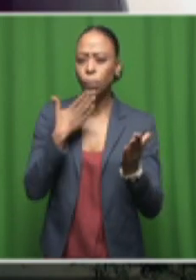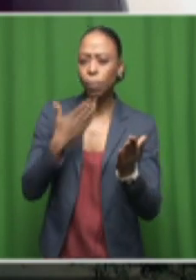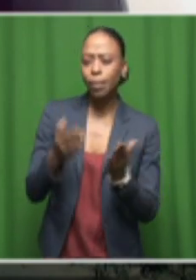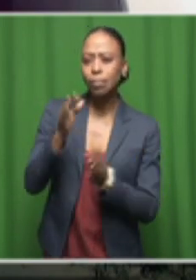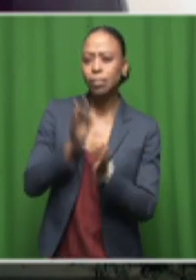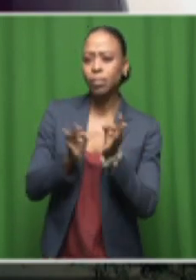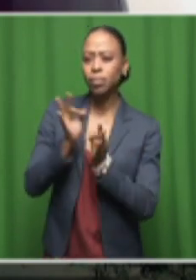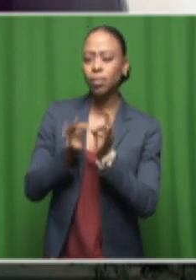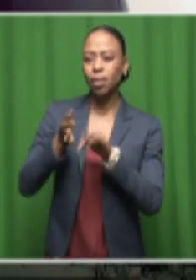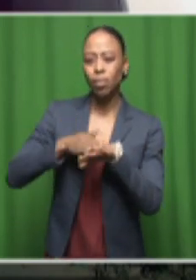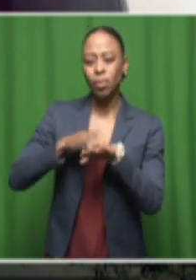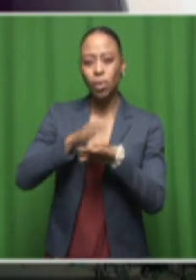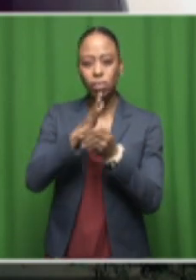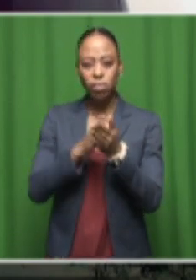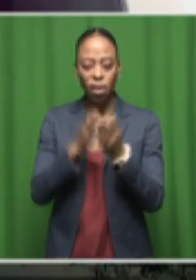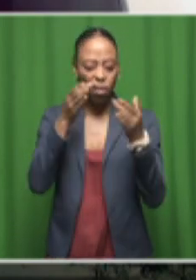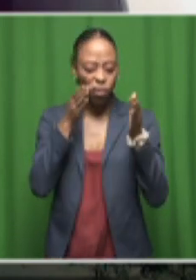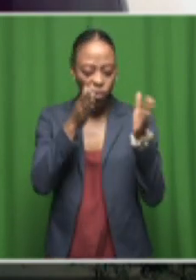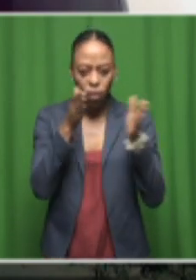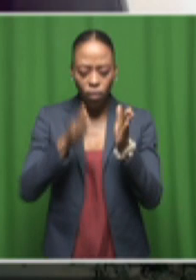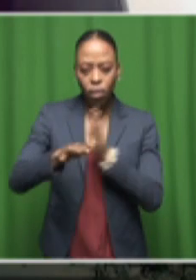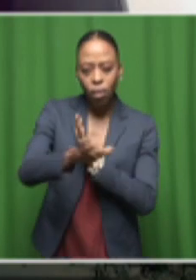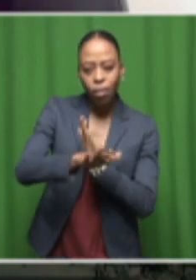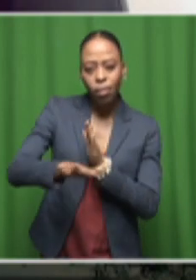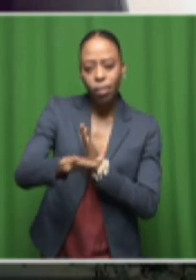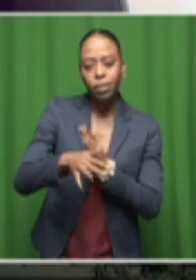the elements in those focus areas.